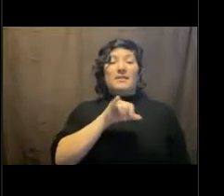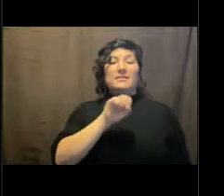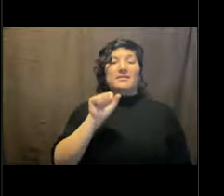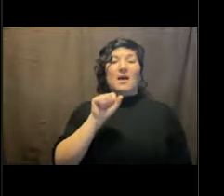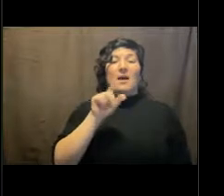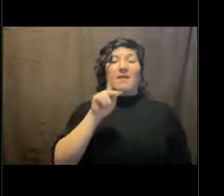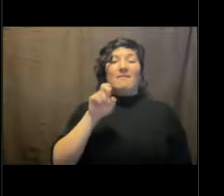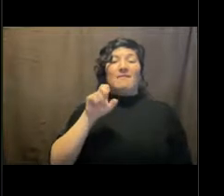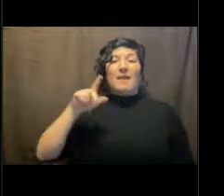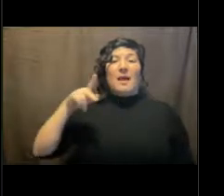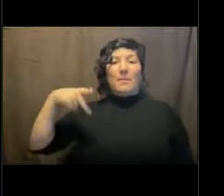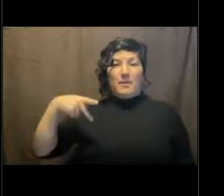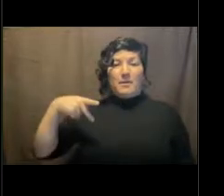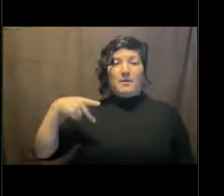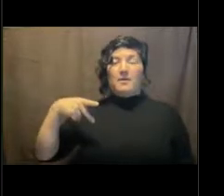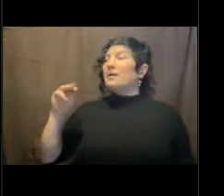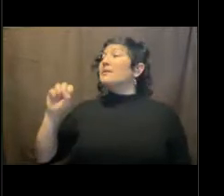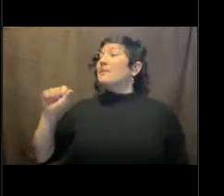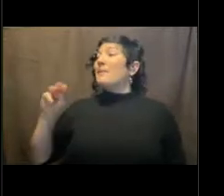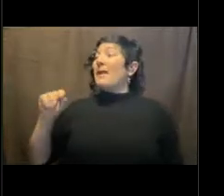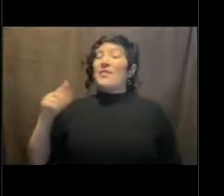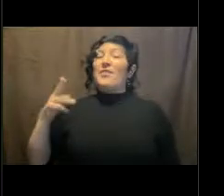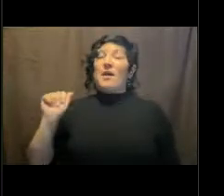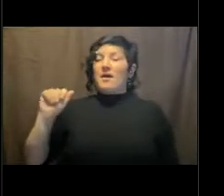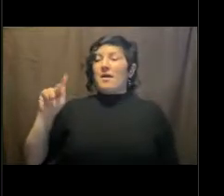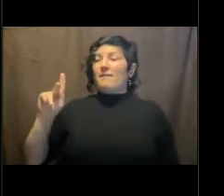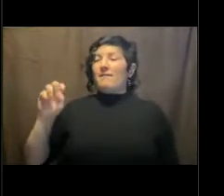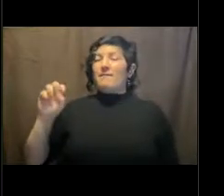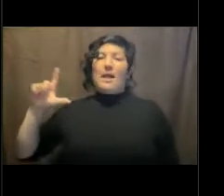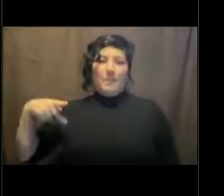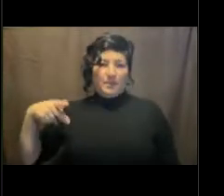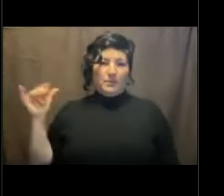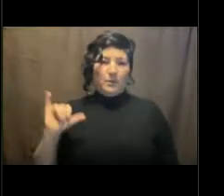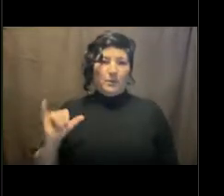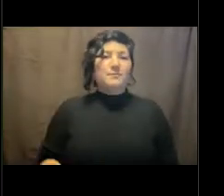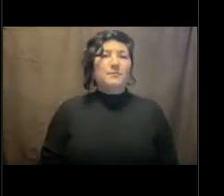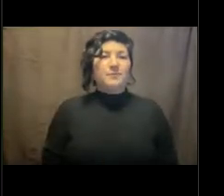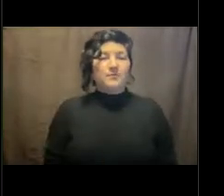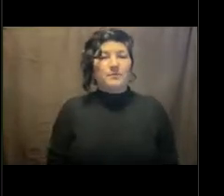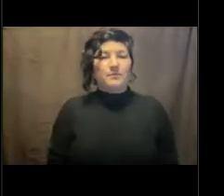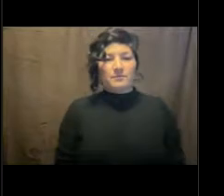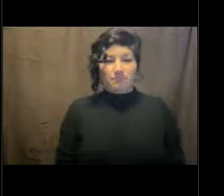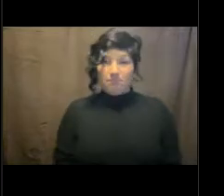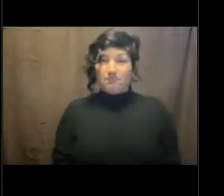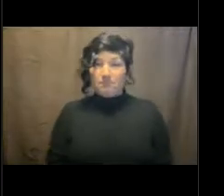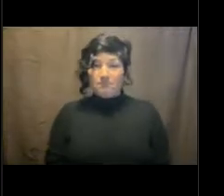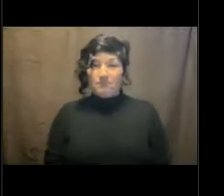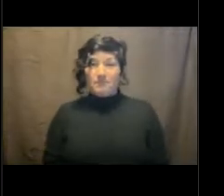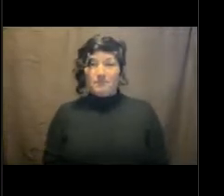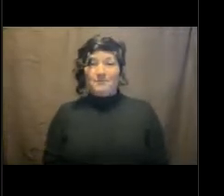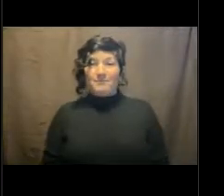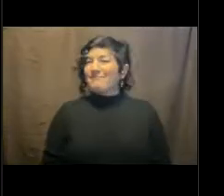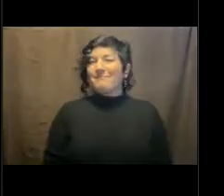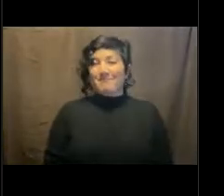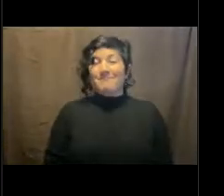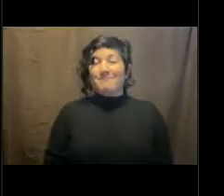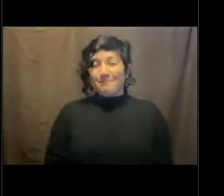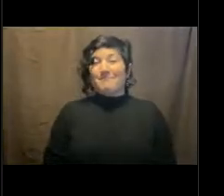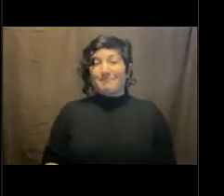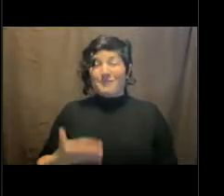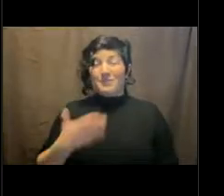And Samantha says kelp as well. All right. Well, you guys are 2 for 2. So jellyfish